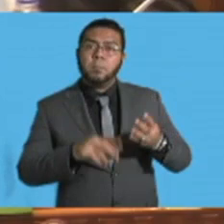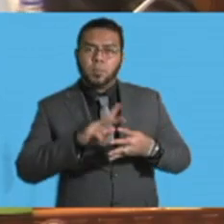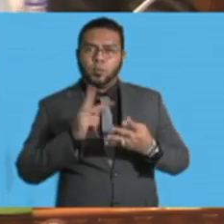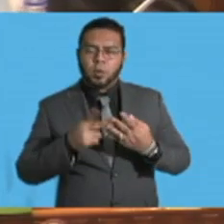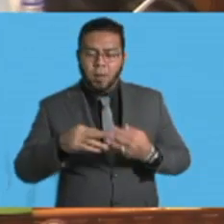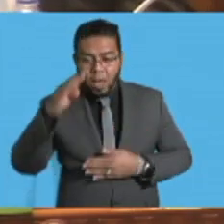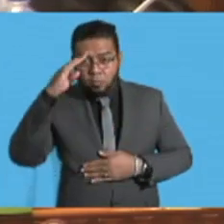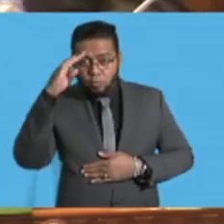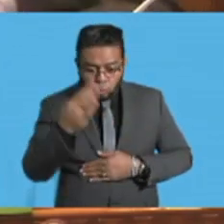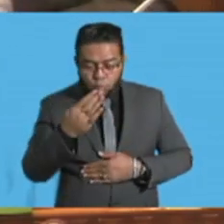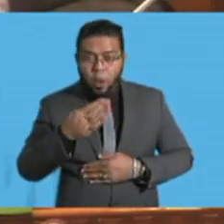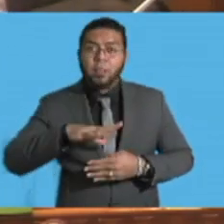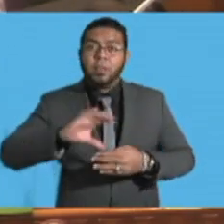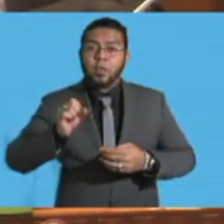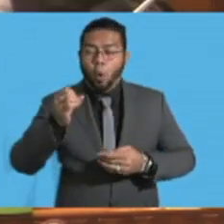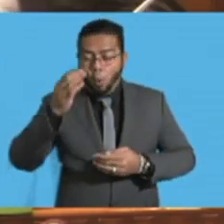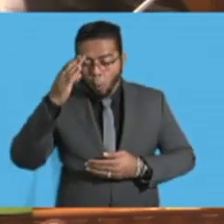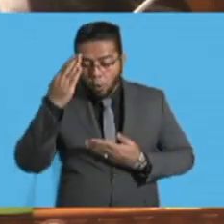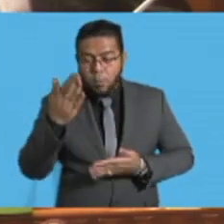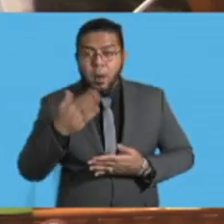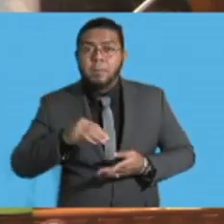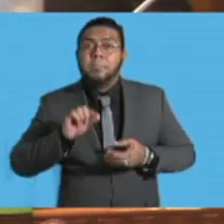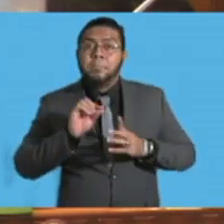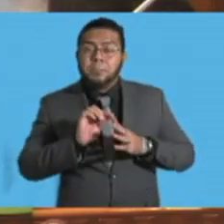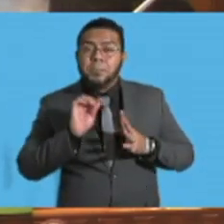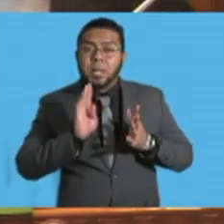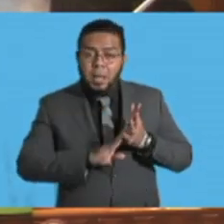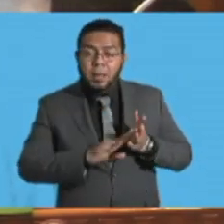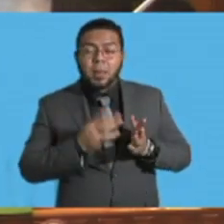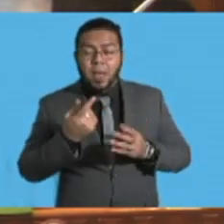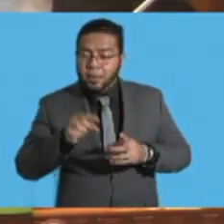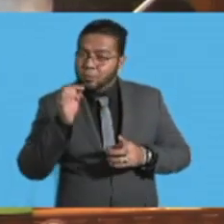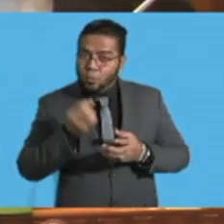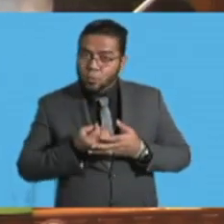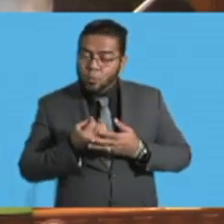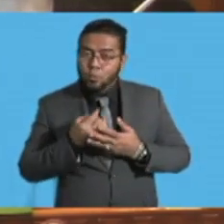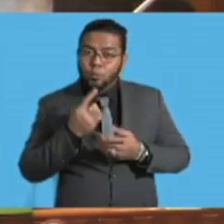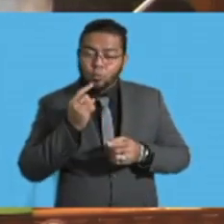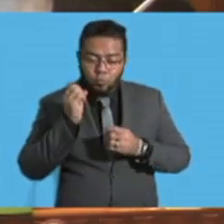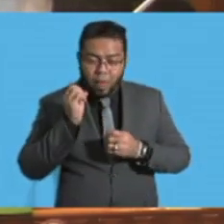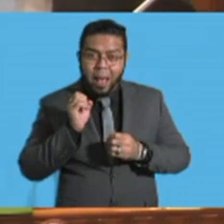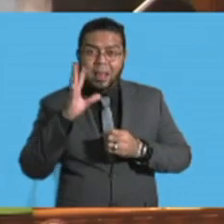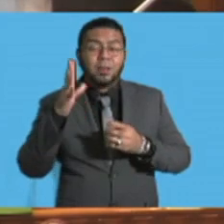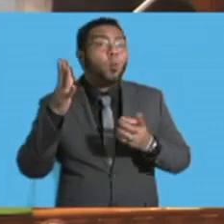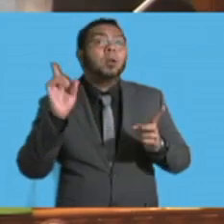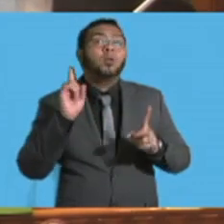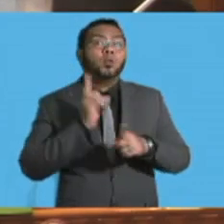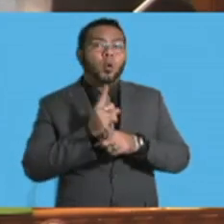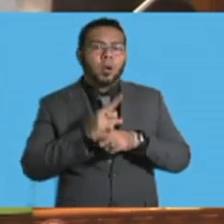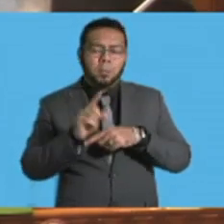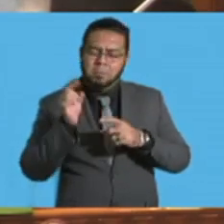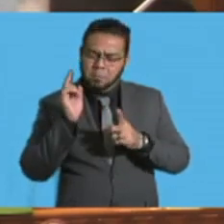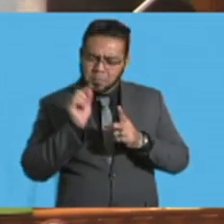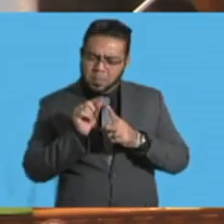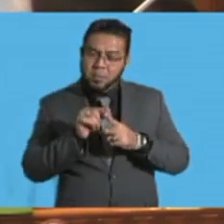Prime Minister for continuously recognizing how important education is for our nation, and also